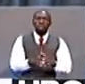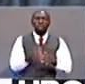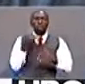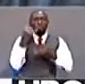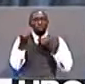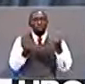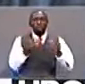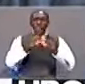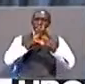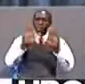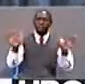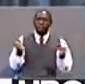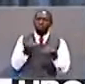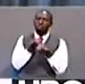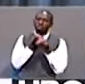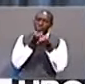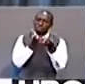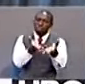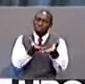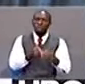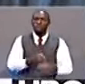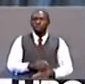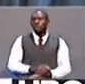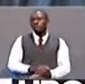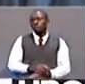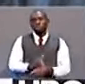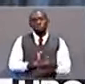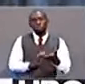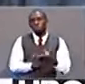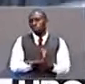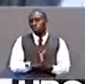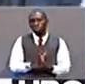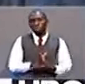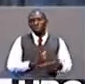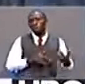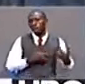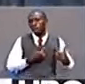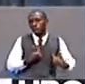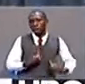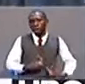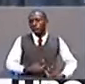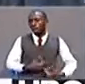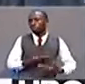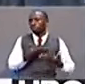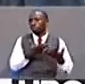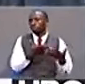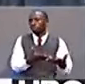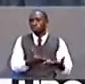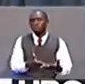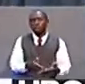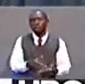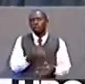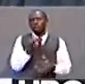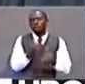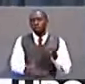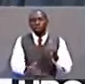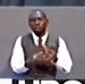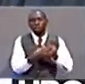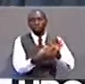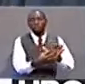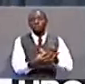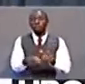in ecumenism, this was his last symbol. Him and Bishop Kazimba,